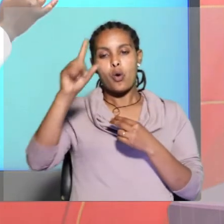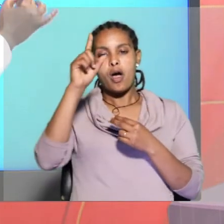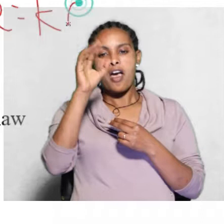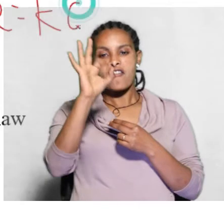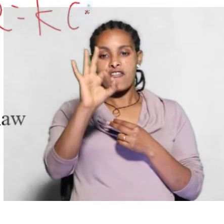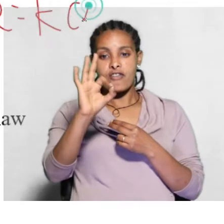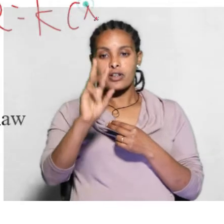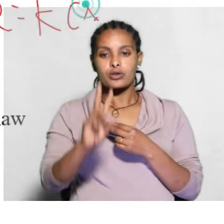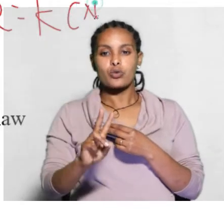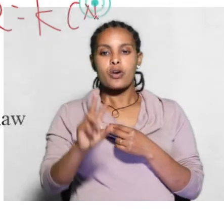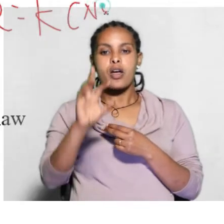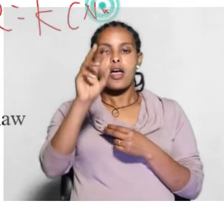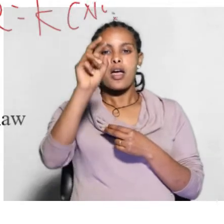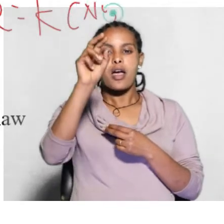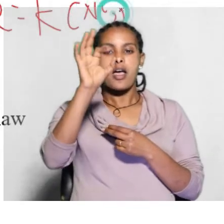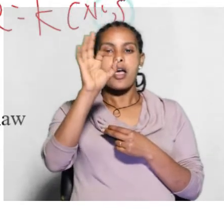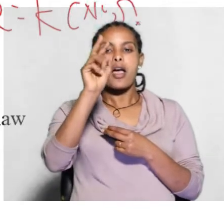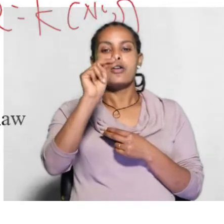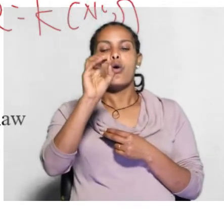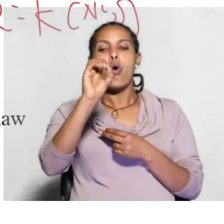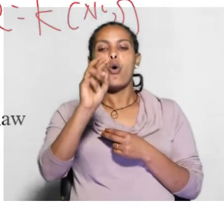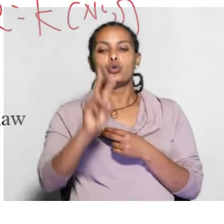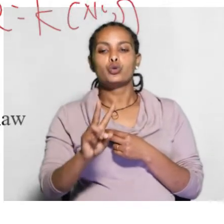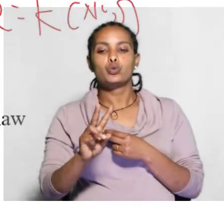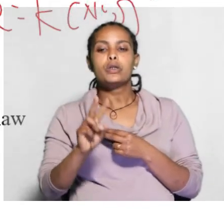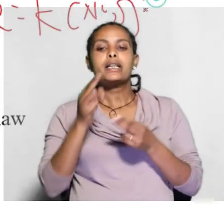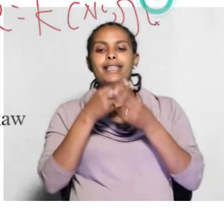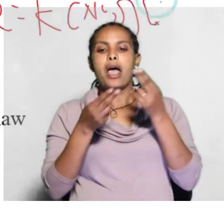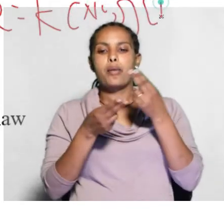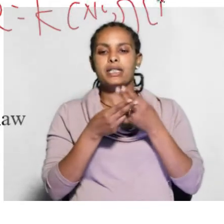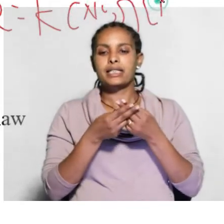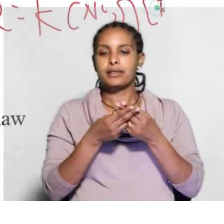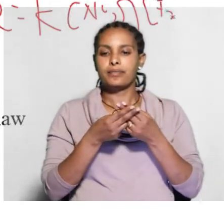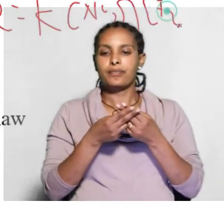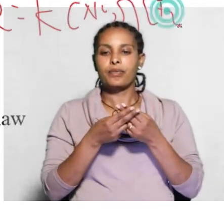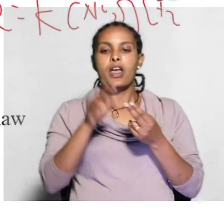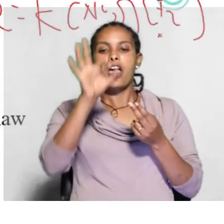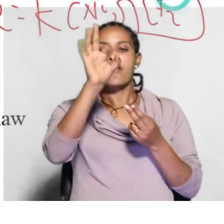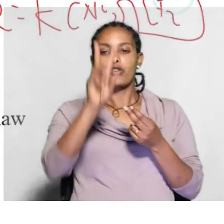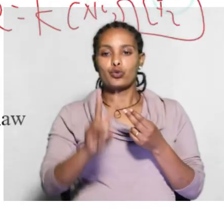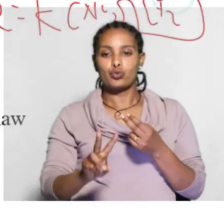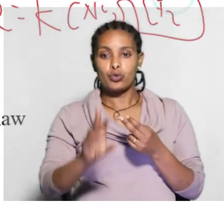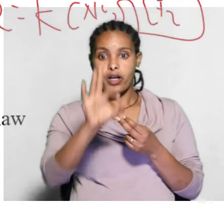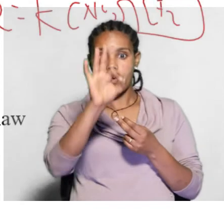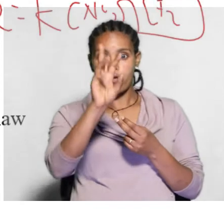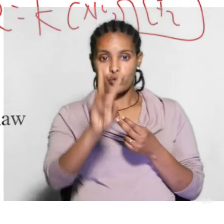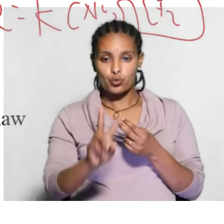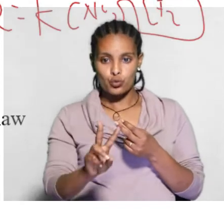F2, NO2 times concentration of F2.